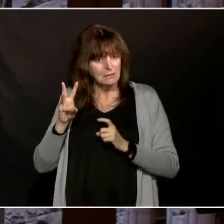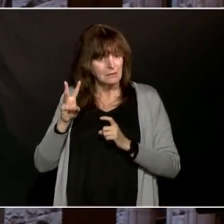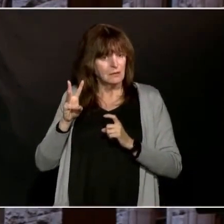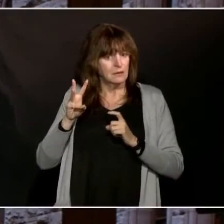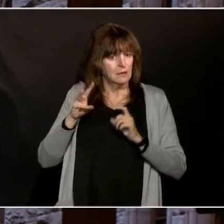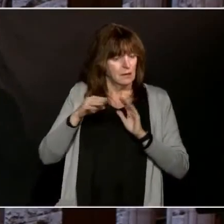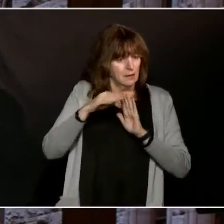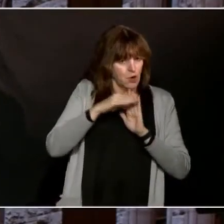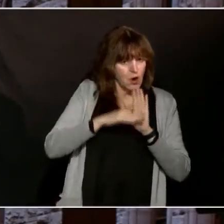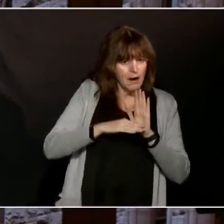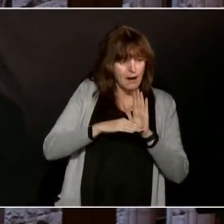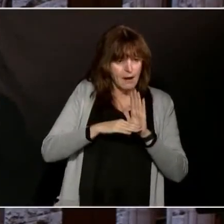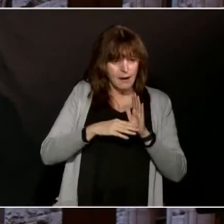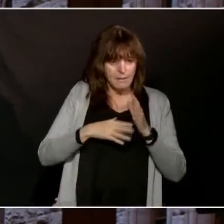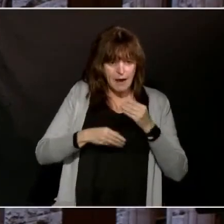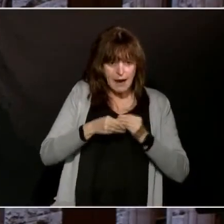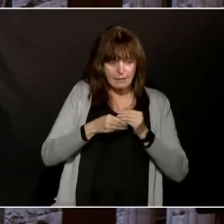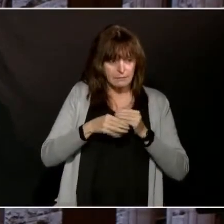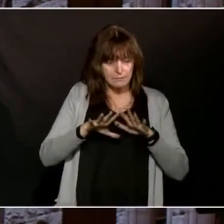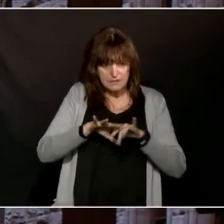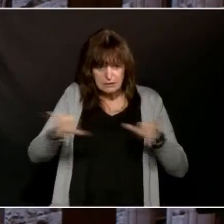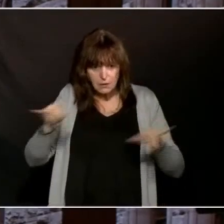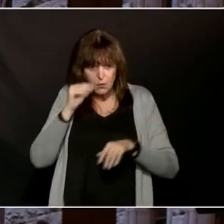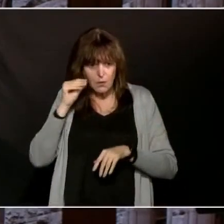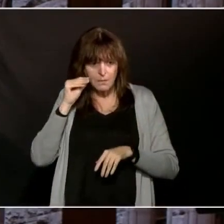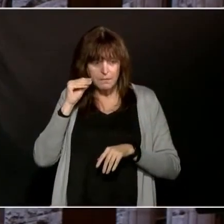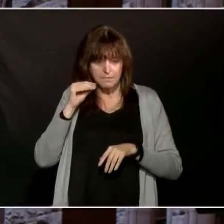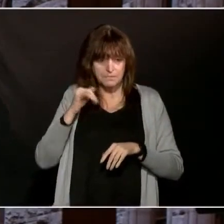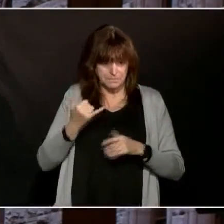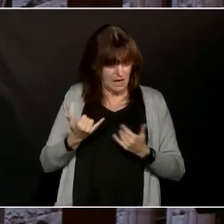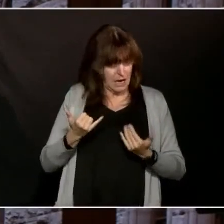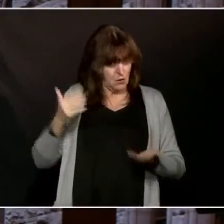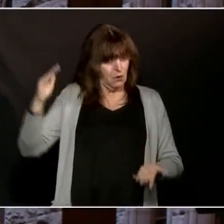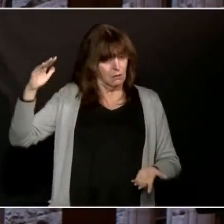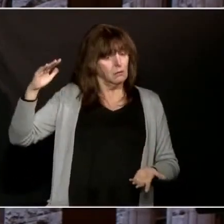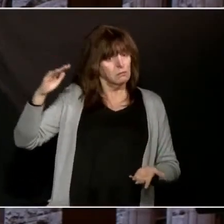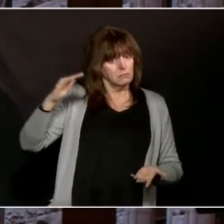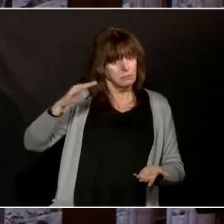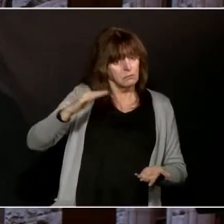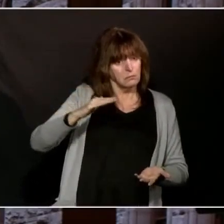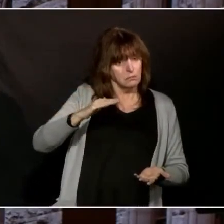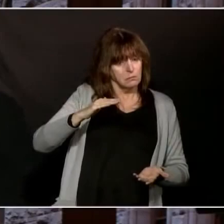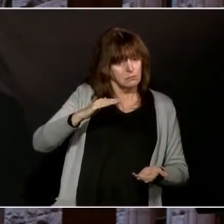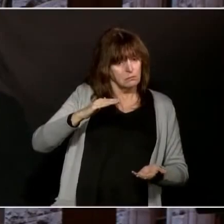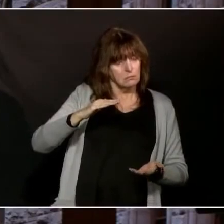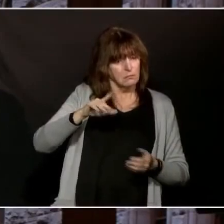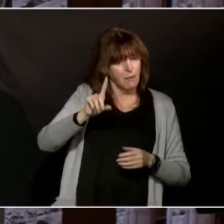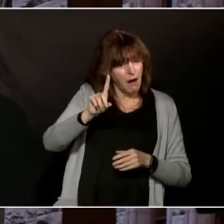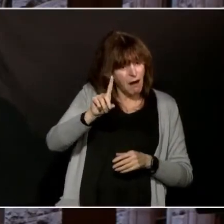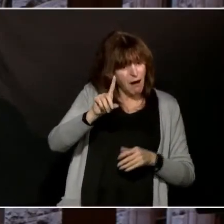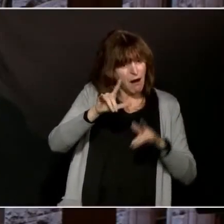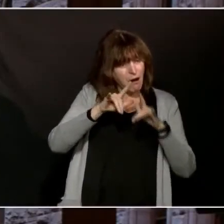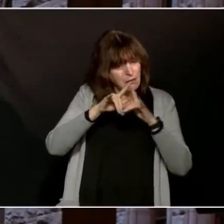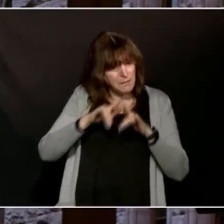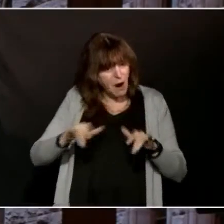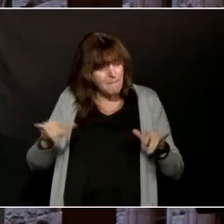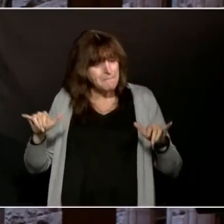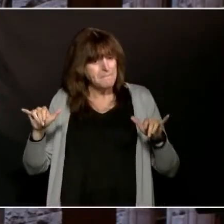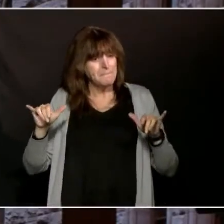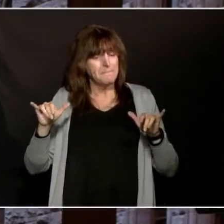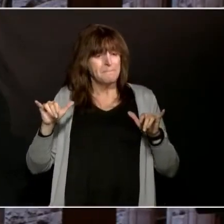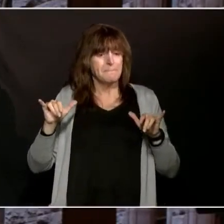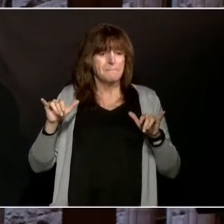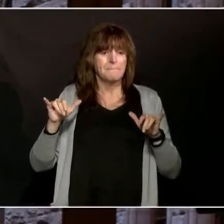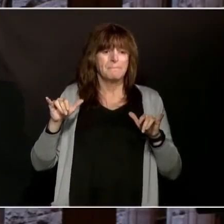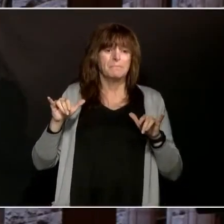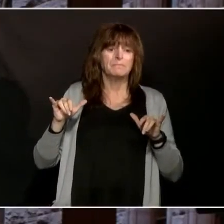it's also constrained the transmission and the doubling of the